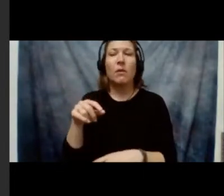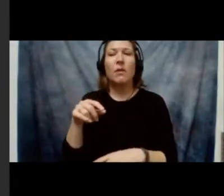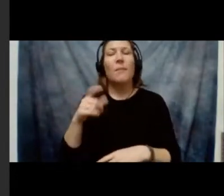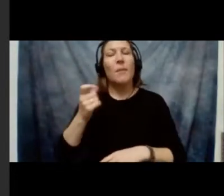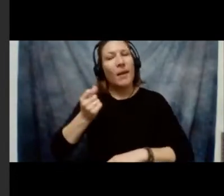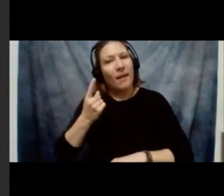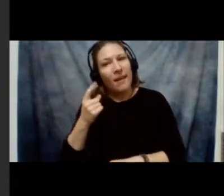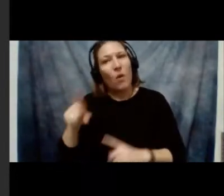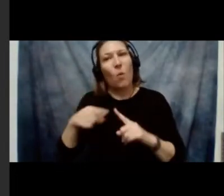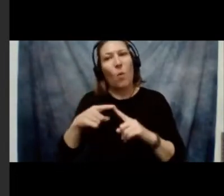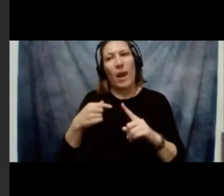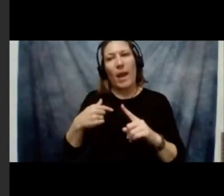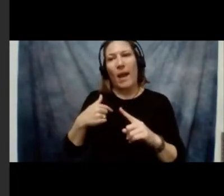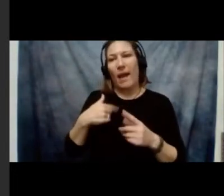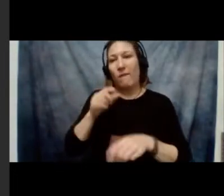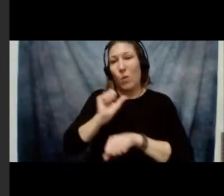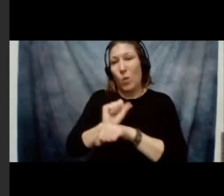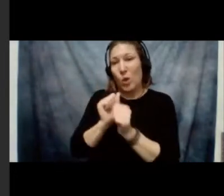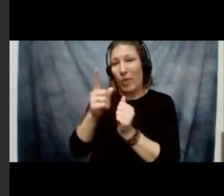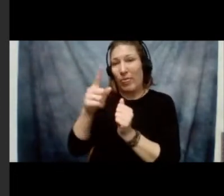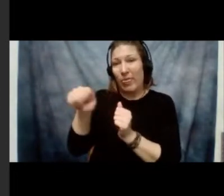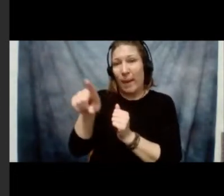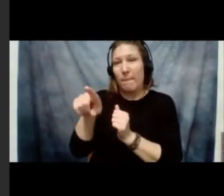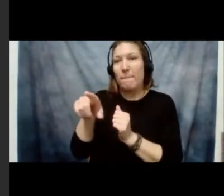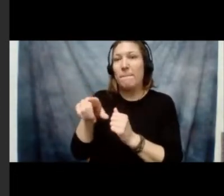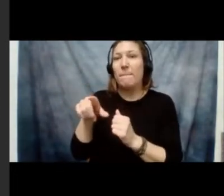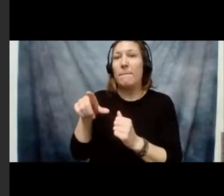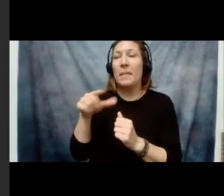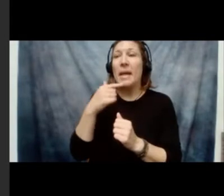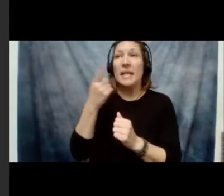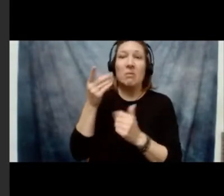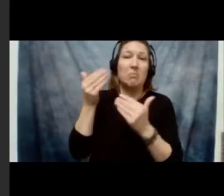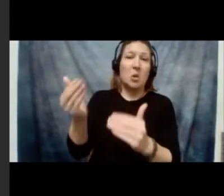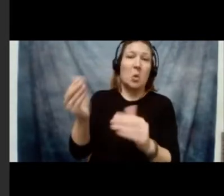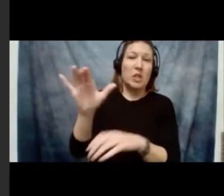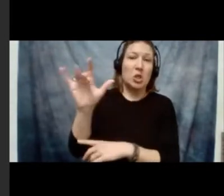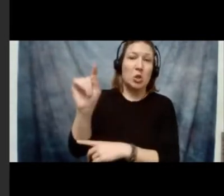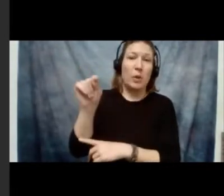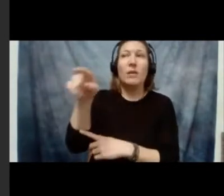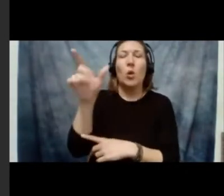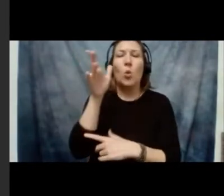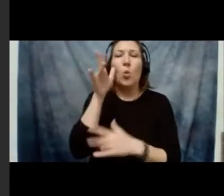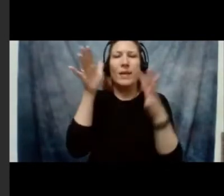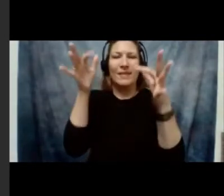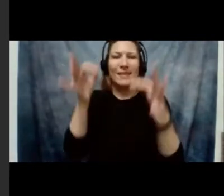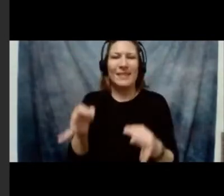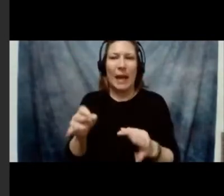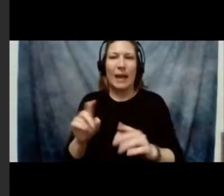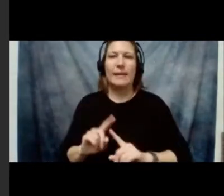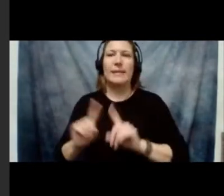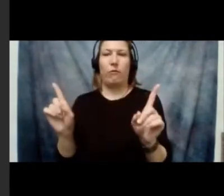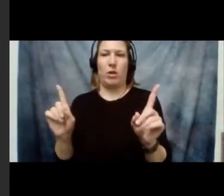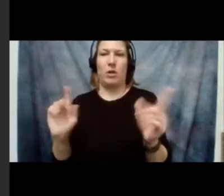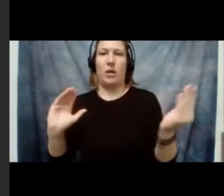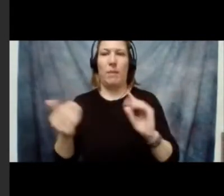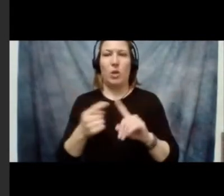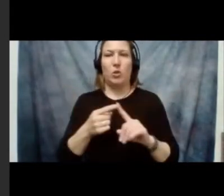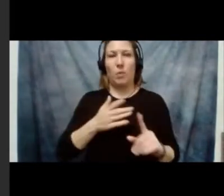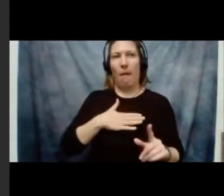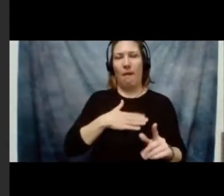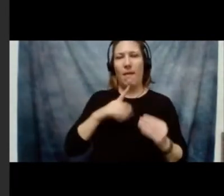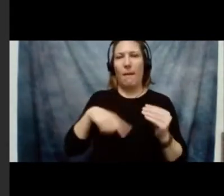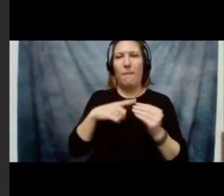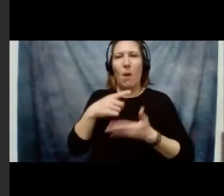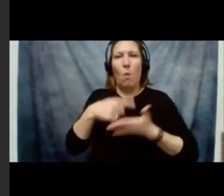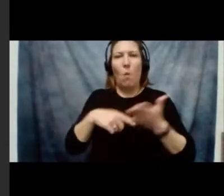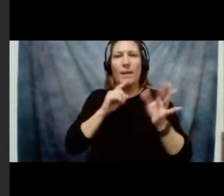guys take care of it, they make different decisions than I will about what's relevant. So I'm a control